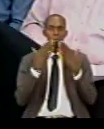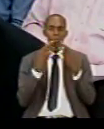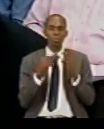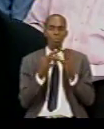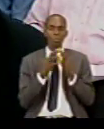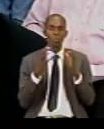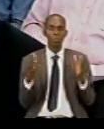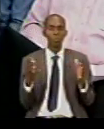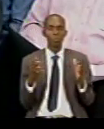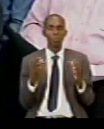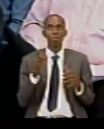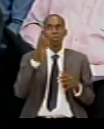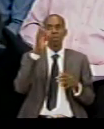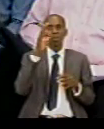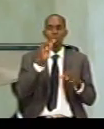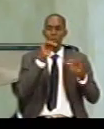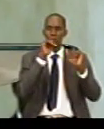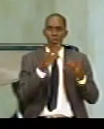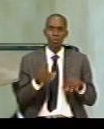much. God bless you.